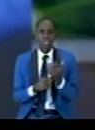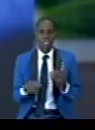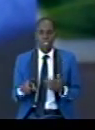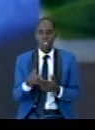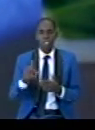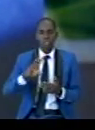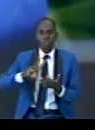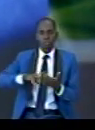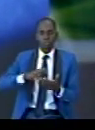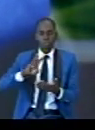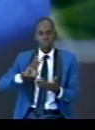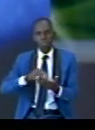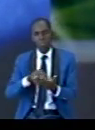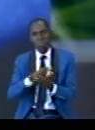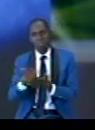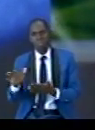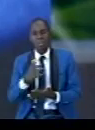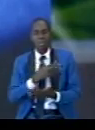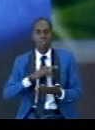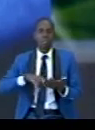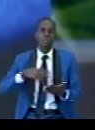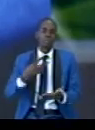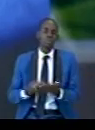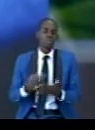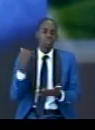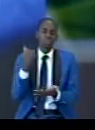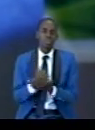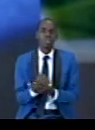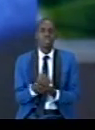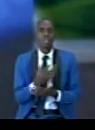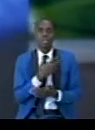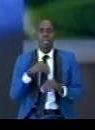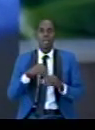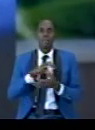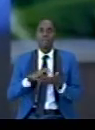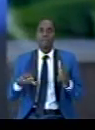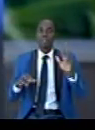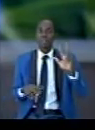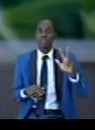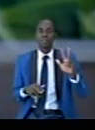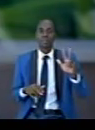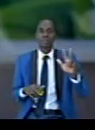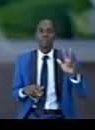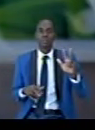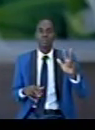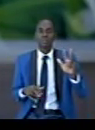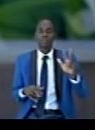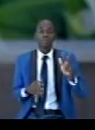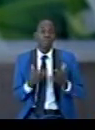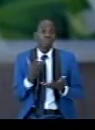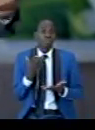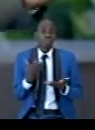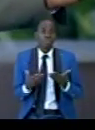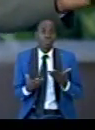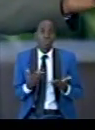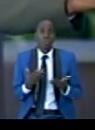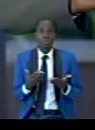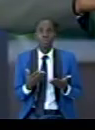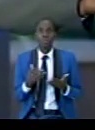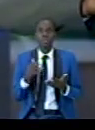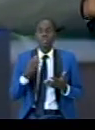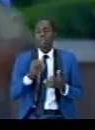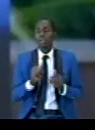fell. Amen. Amen. And then in verse 3 it says, though an host